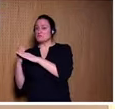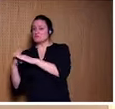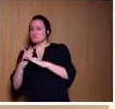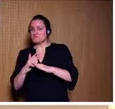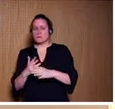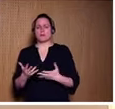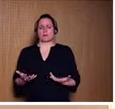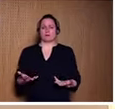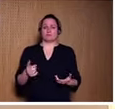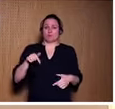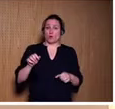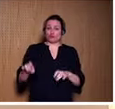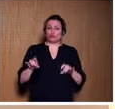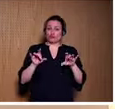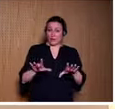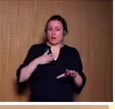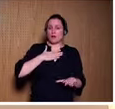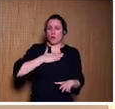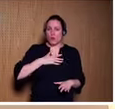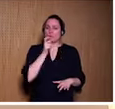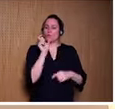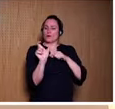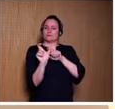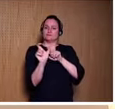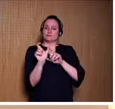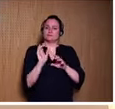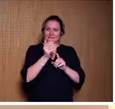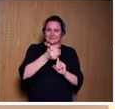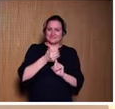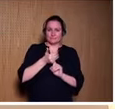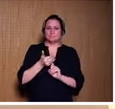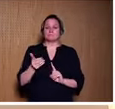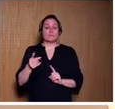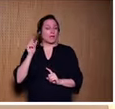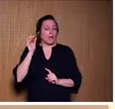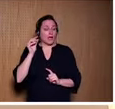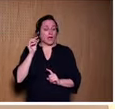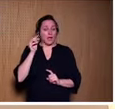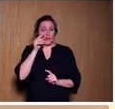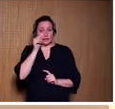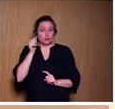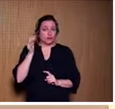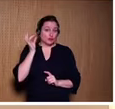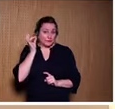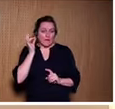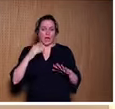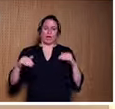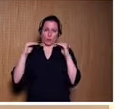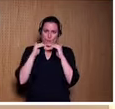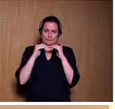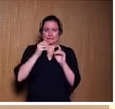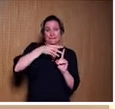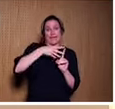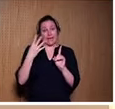protect language such as gender equality, not equality between men and women. That's not inclusive. Gender